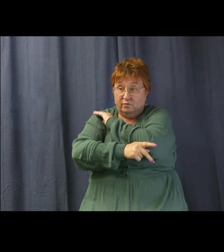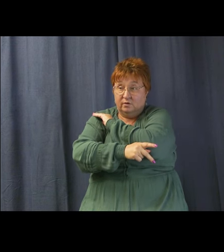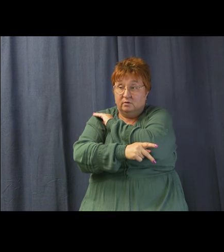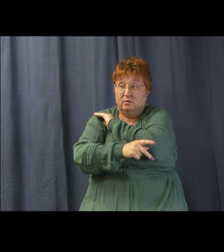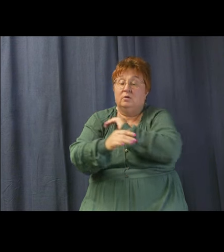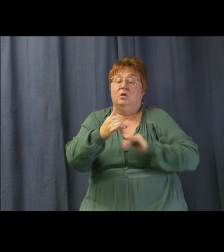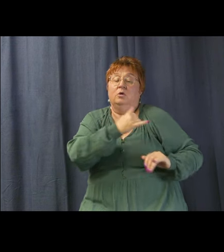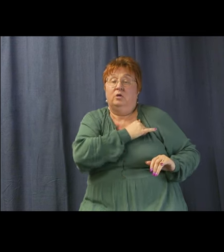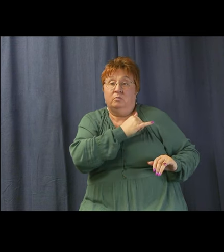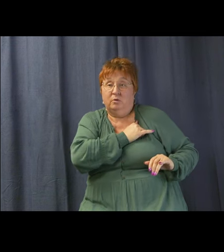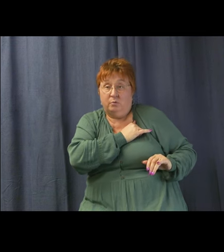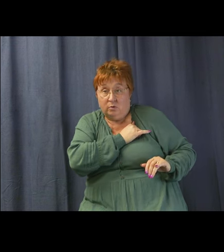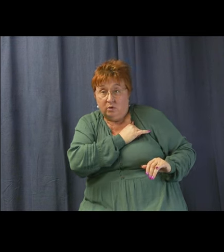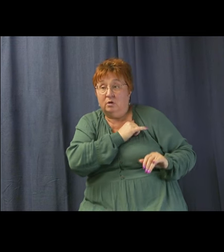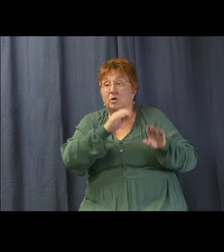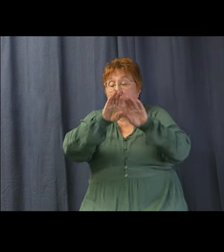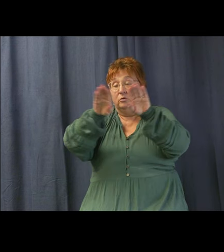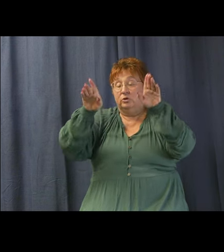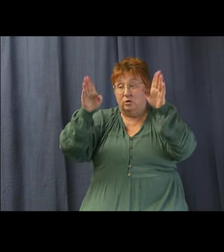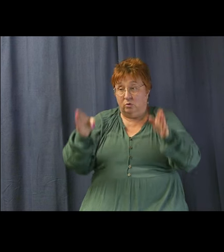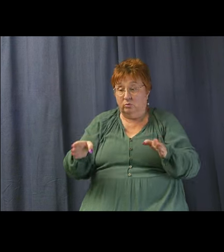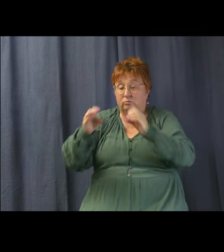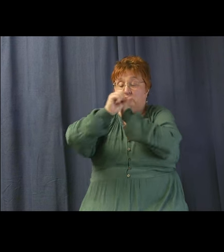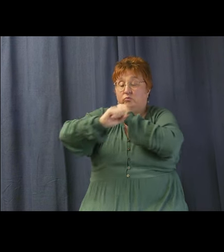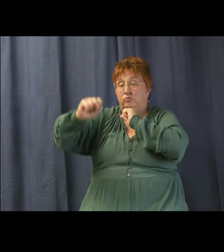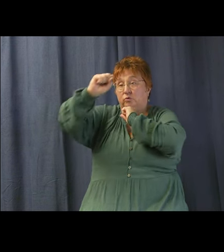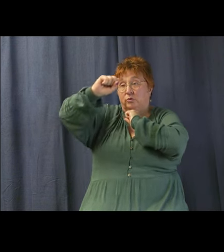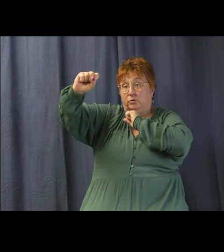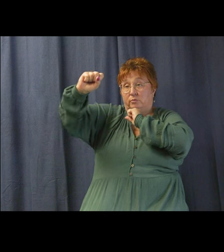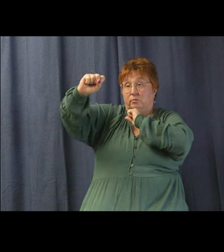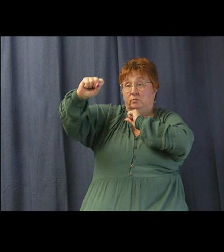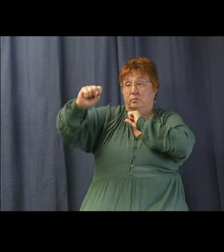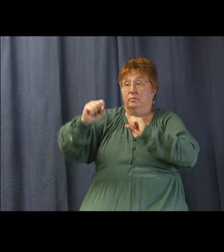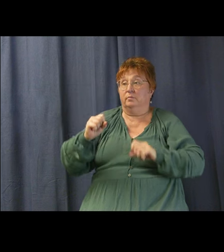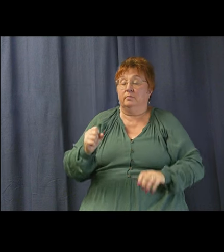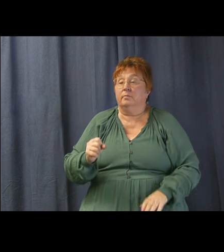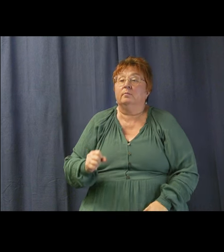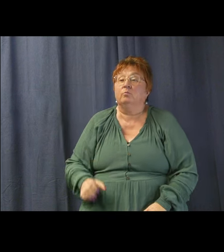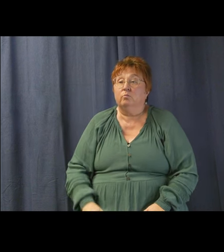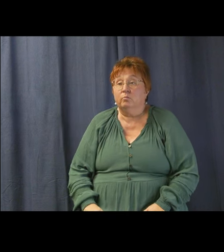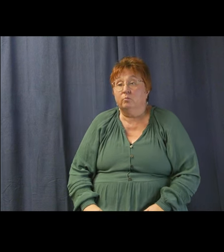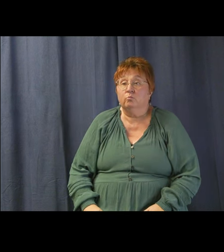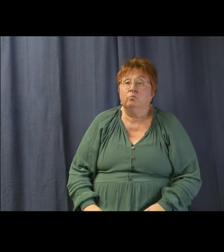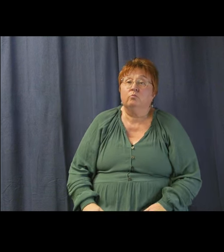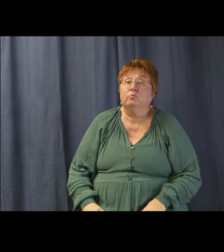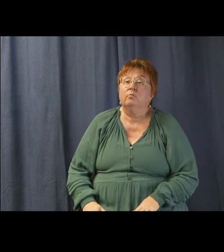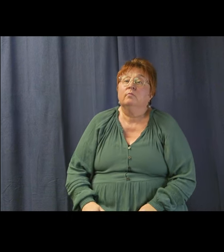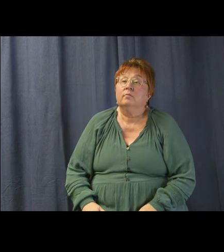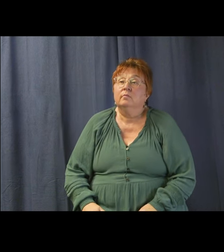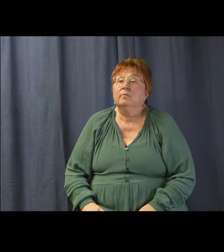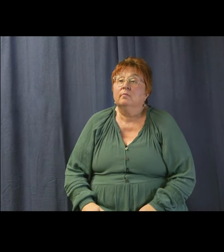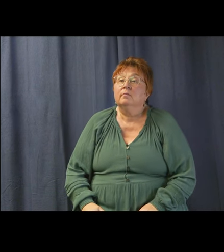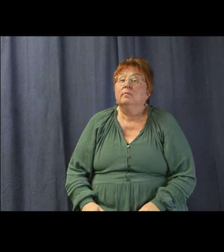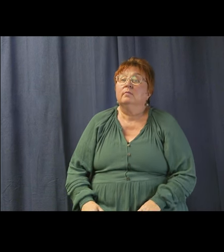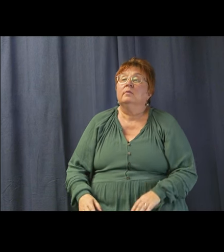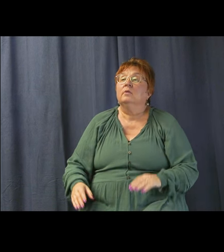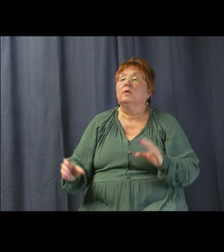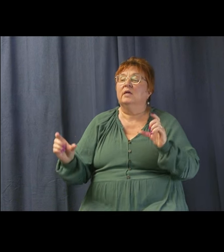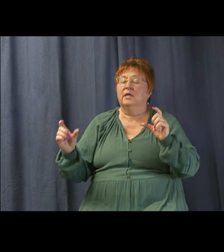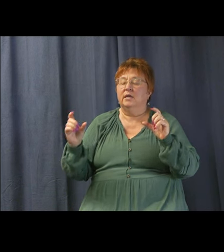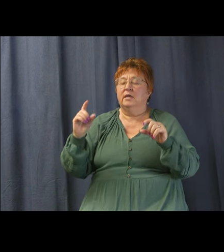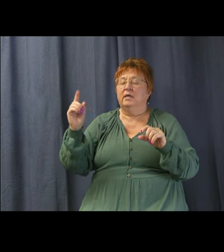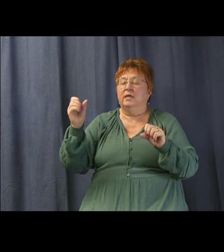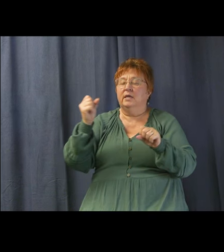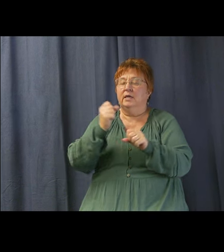Trumpets. Why? Because Passover and Sukkot are in the middle of the month, and you can only have a lunar eclipse in the middle of the month.